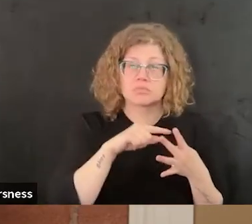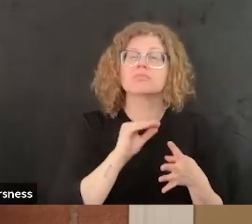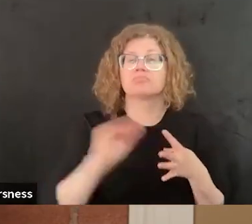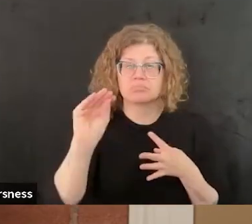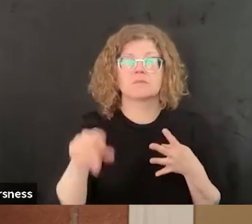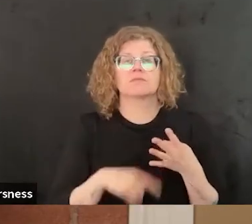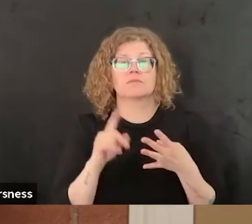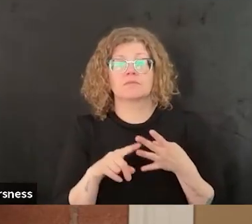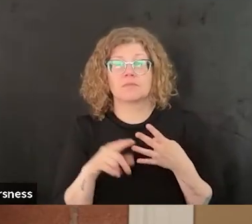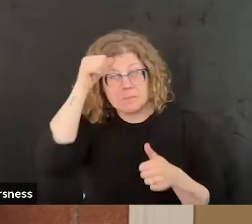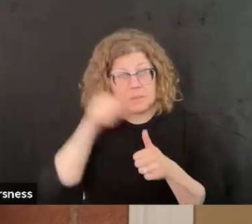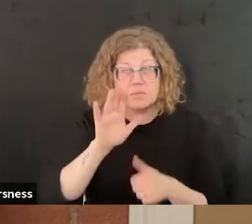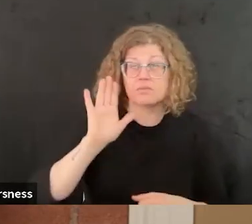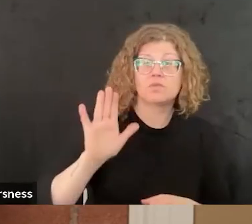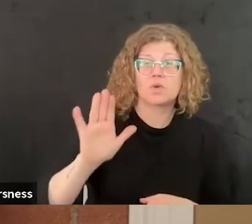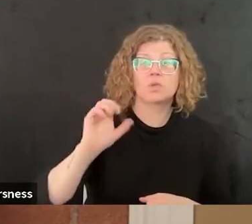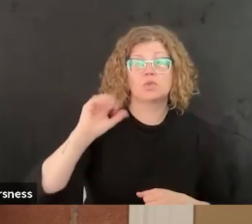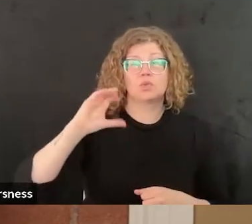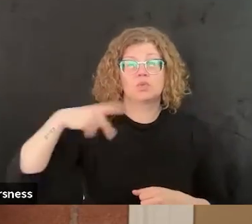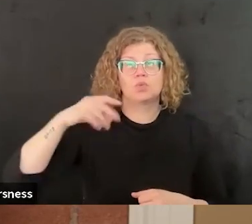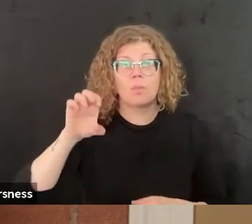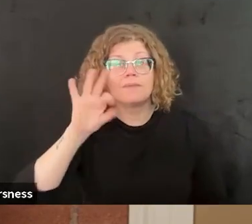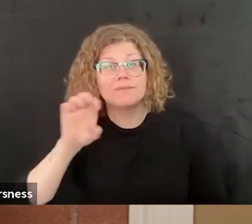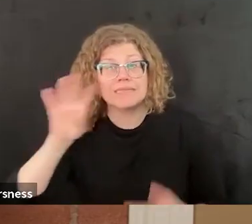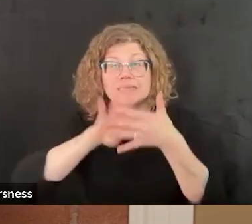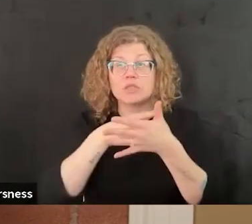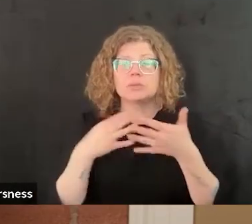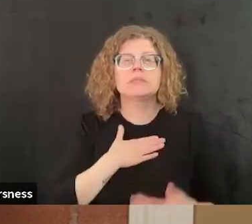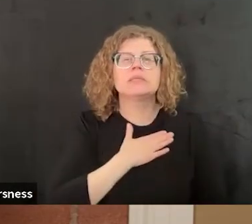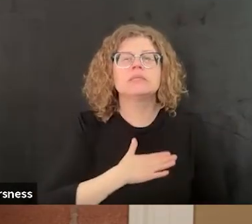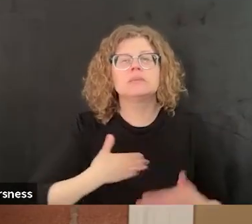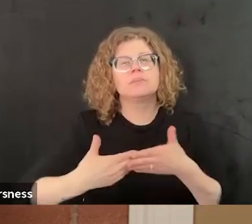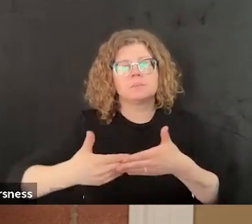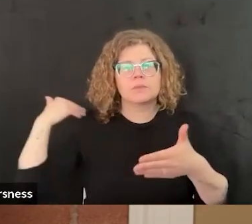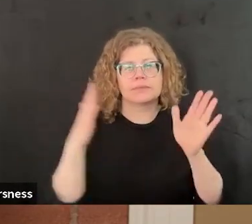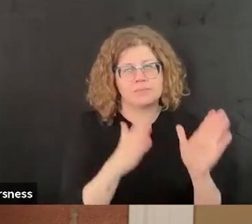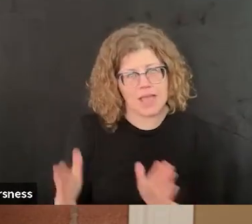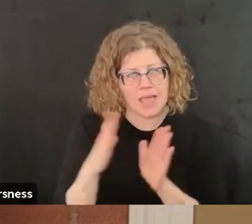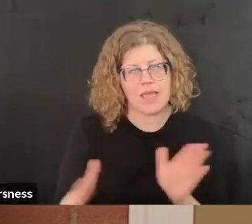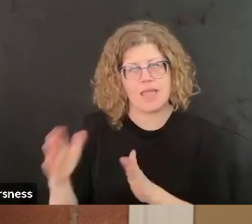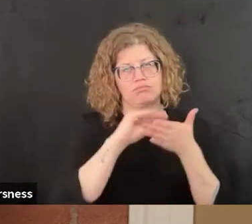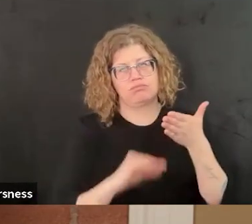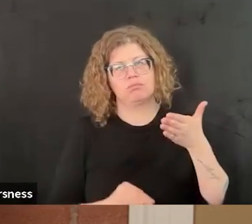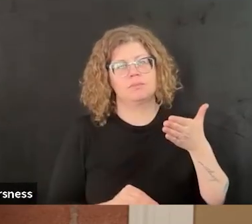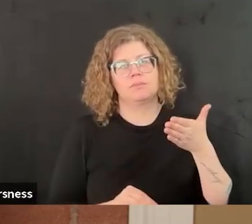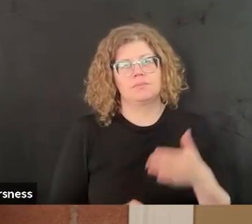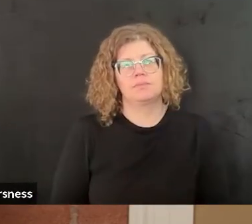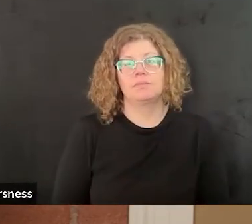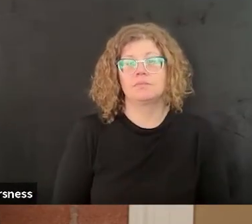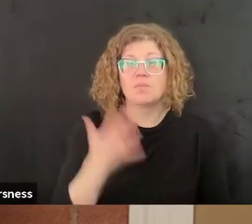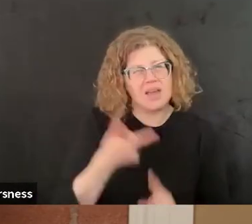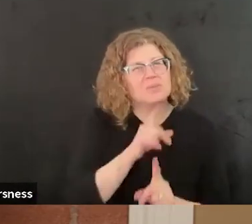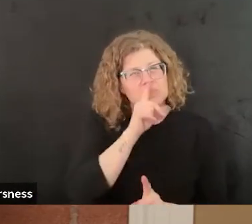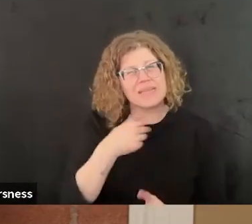time. What's really important in your scope and fee schedule is making sure that you plan ahead. So, there are